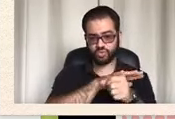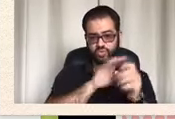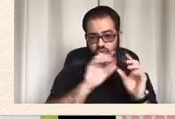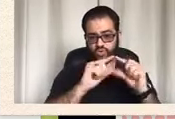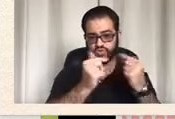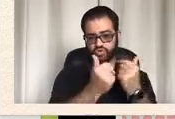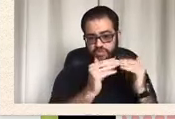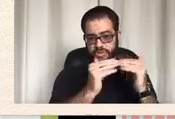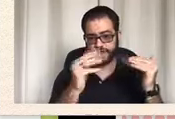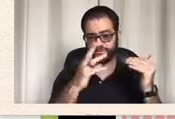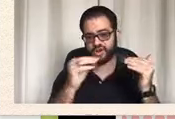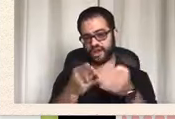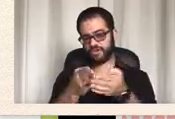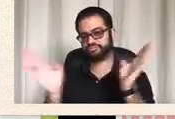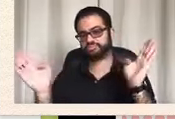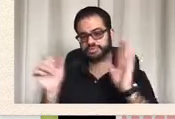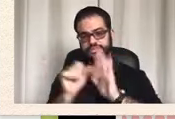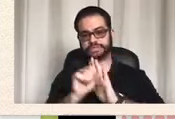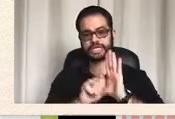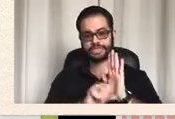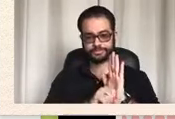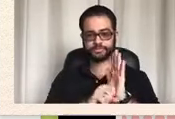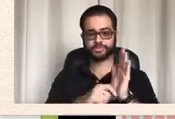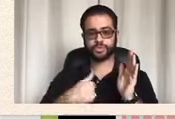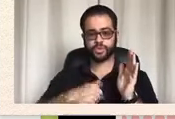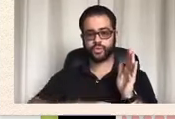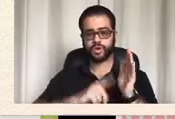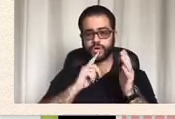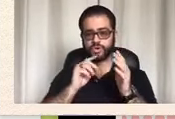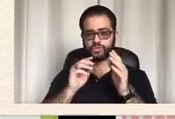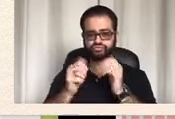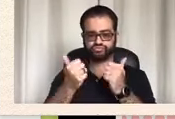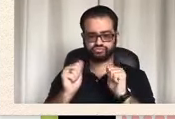statewide. We are working on transportation,